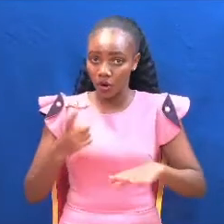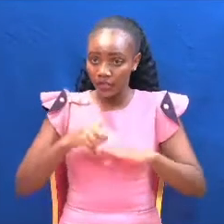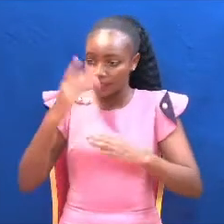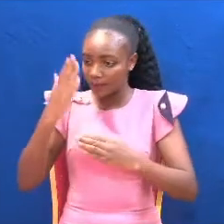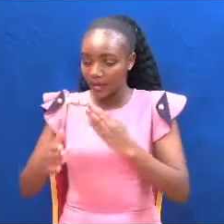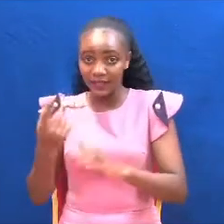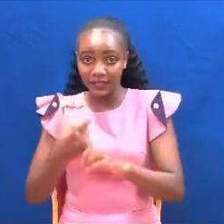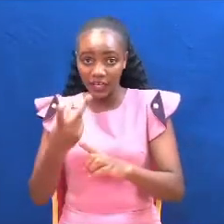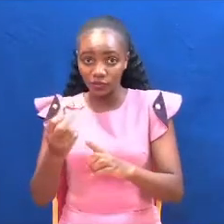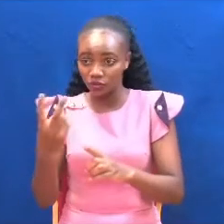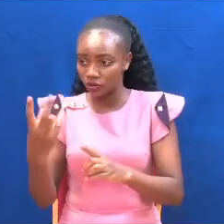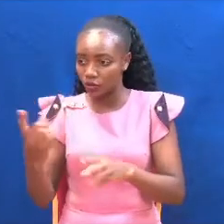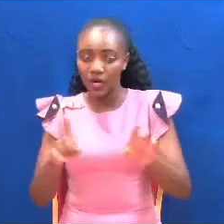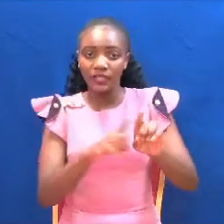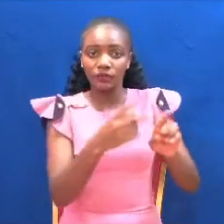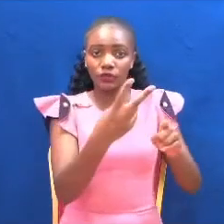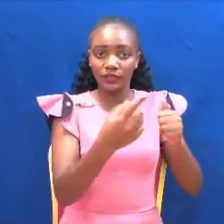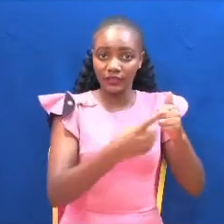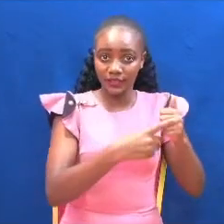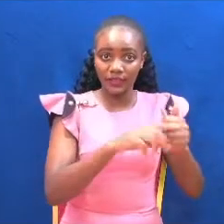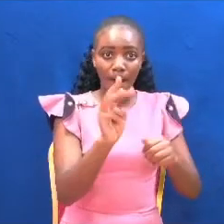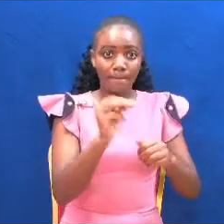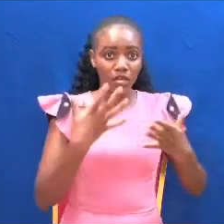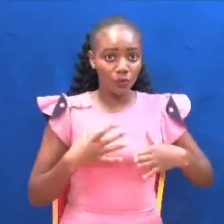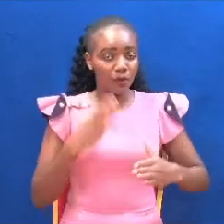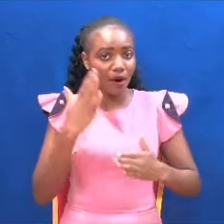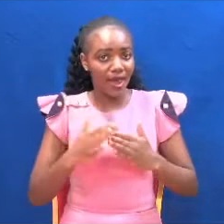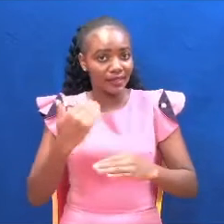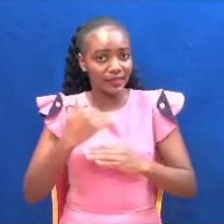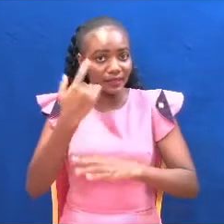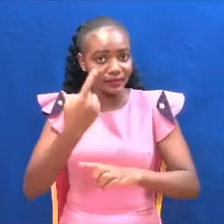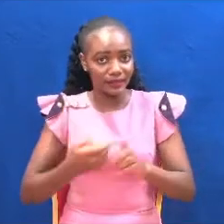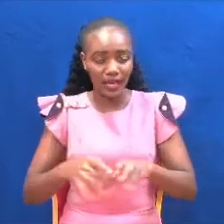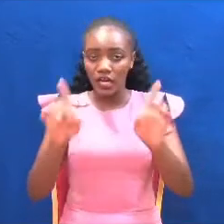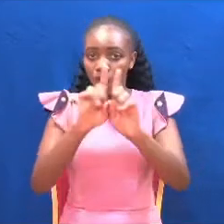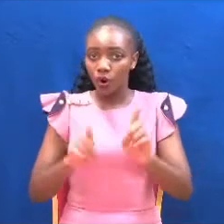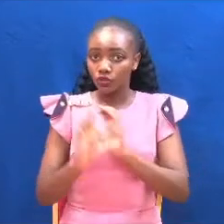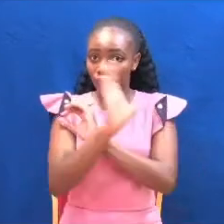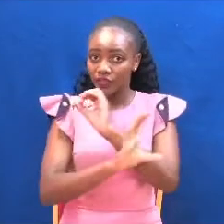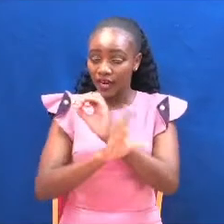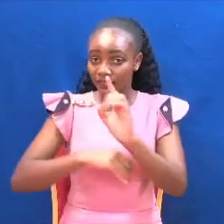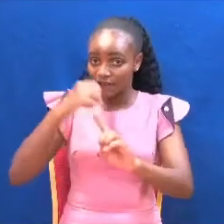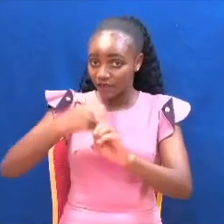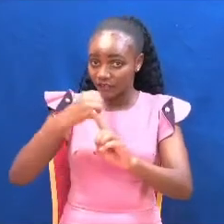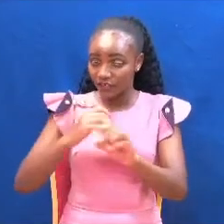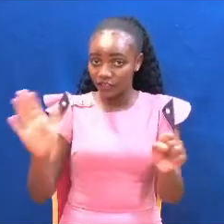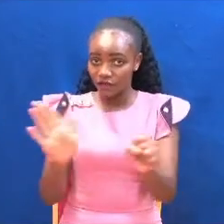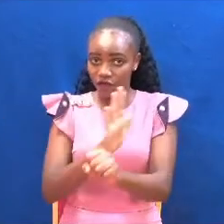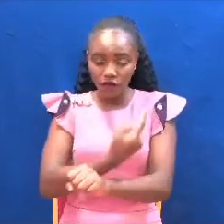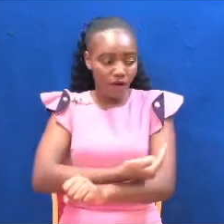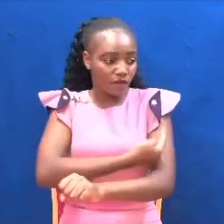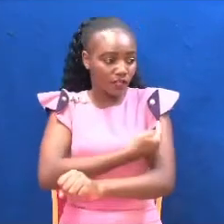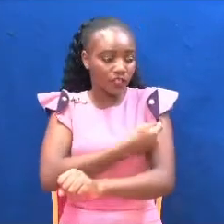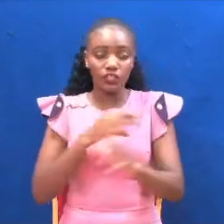and 26 million people by the end of next year. This as the country gears towards full vaccination. And